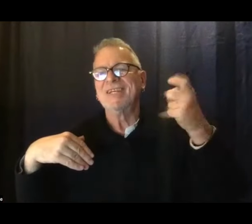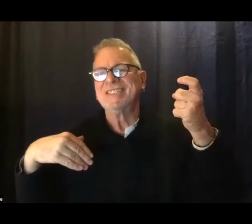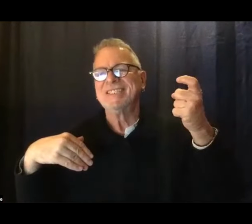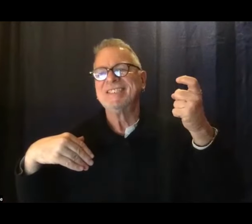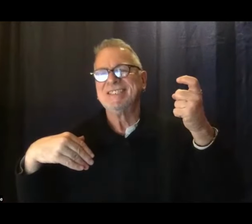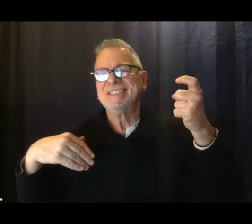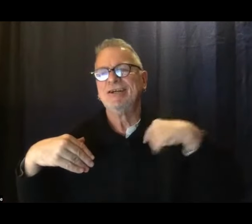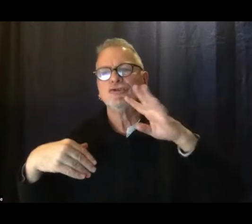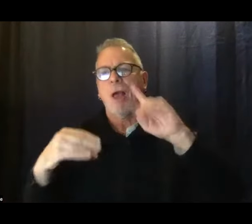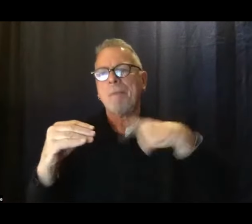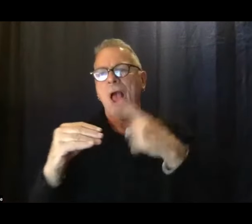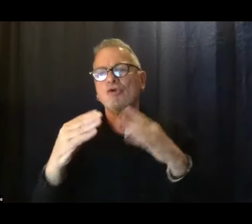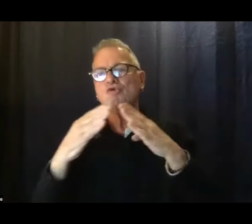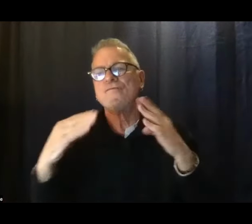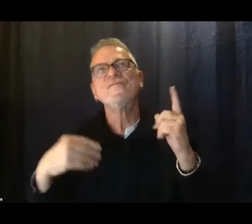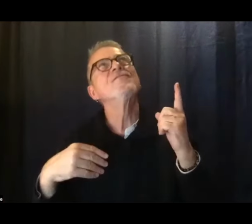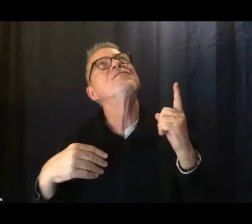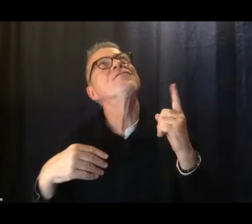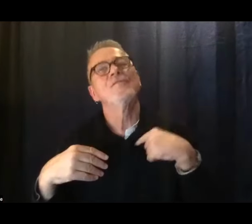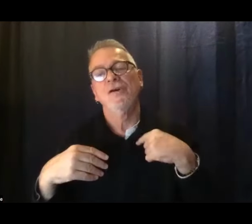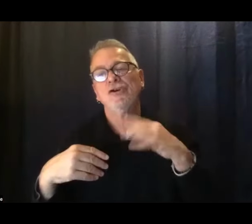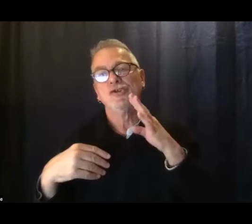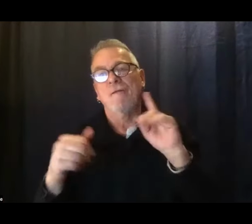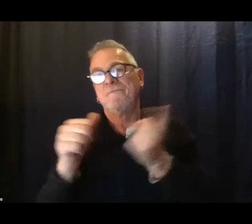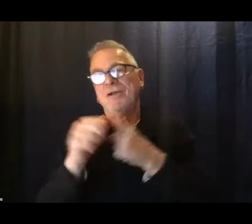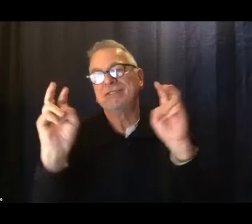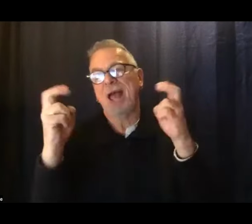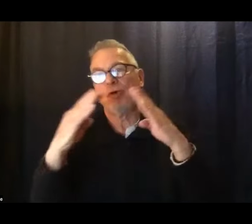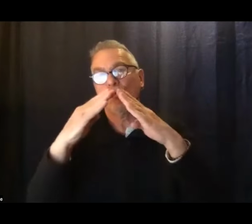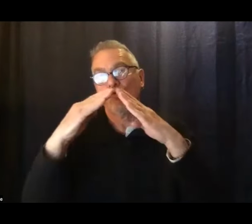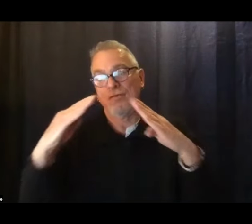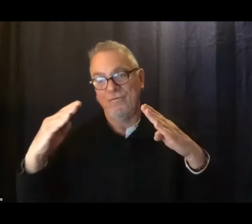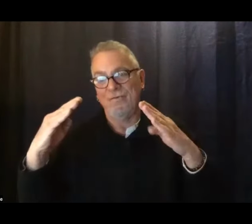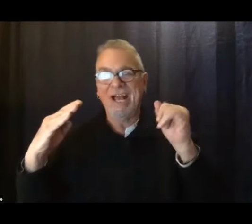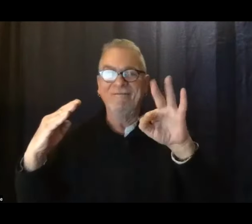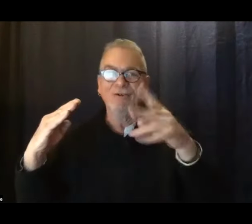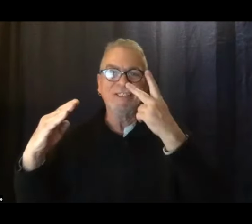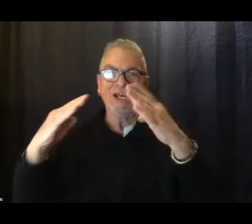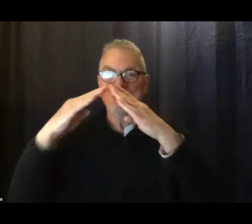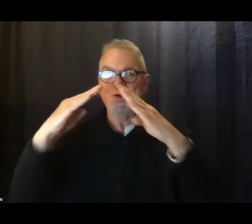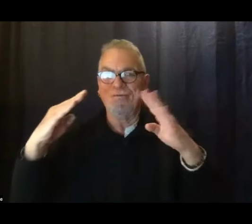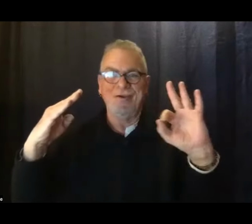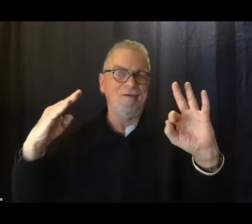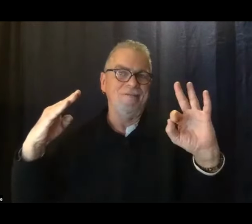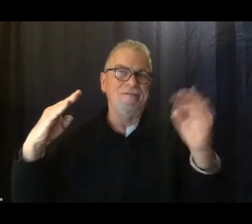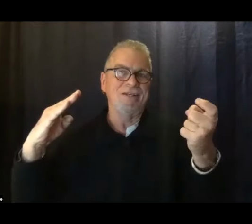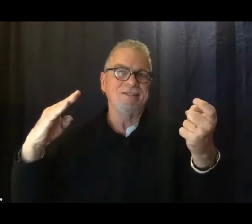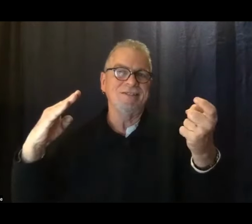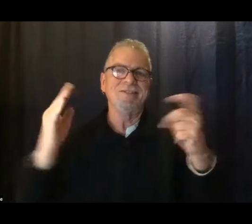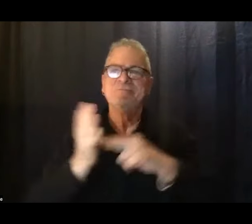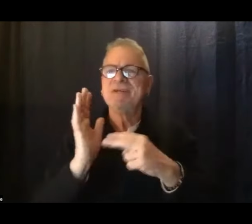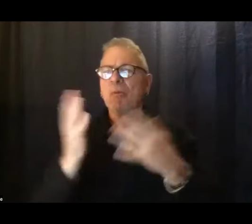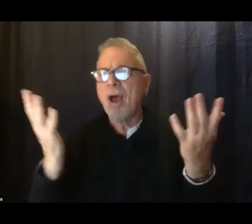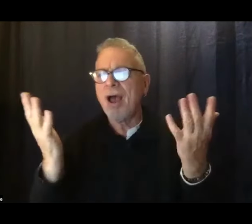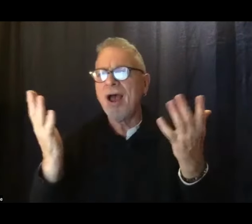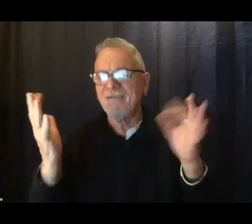So I gave you the context of the roof that needs to be fixed, right? I'm talking about the roof. I look up, I say I need to fix the roof. So